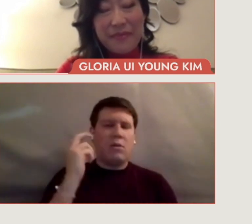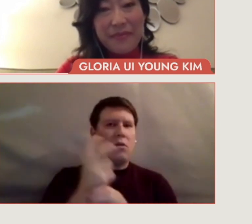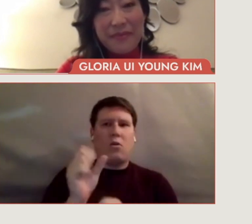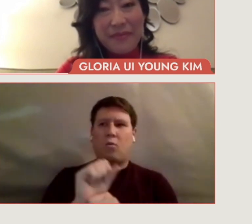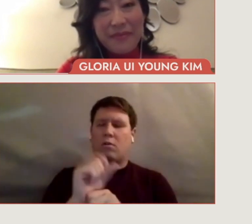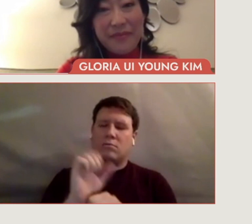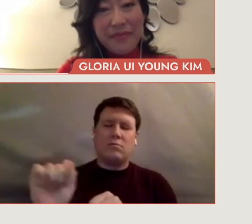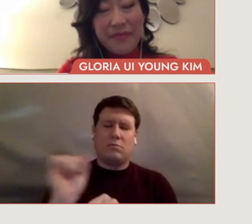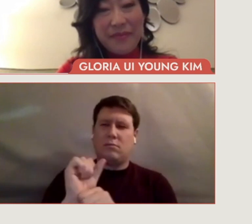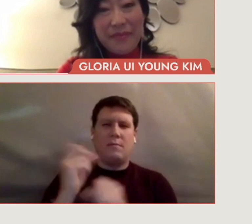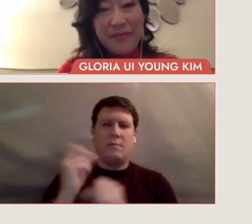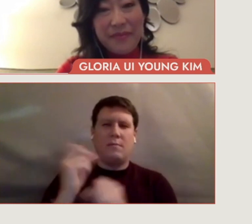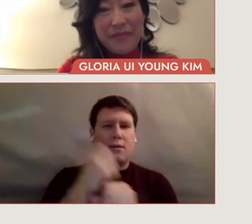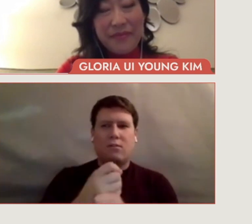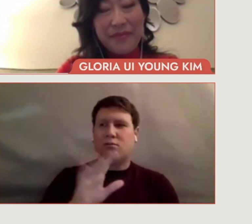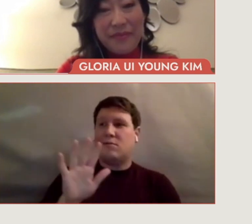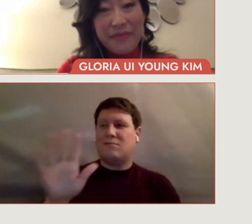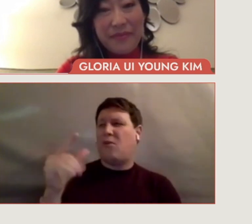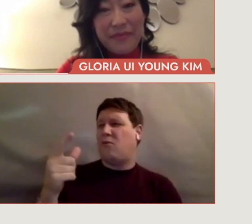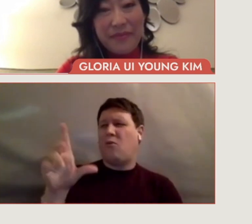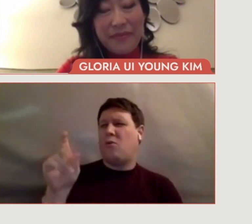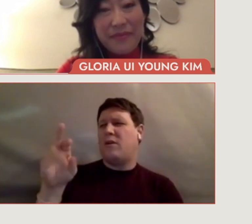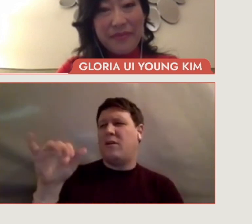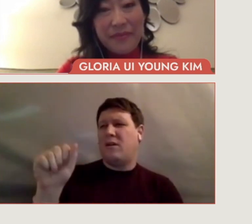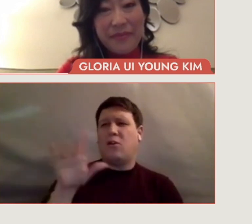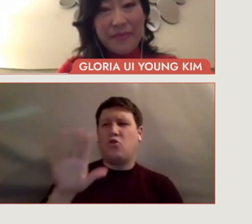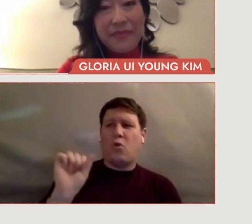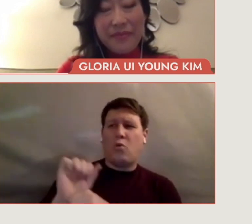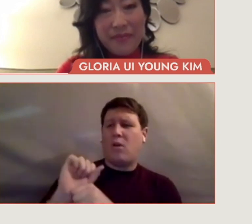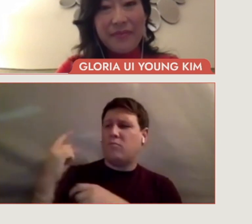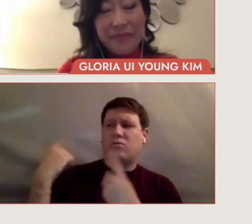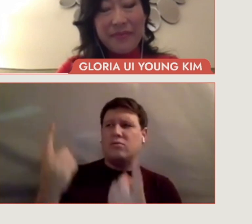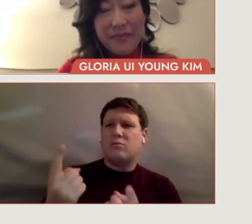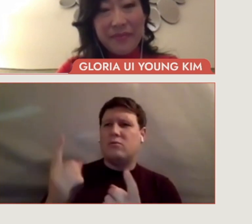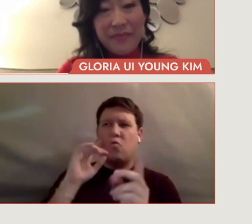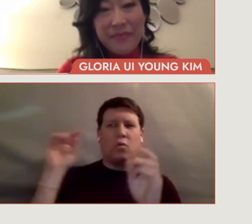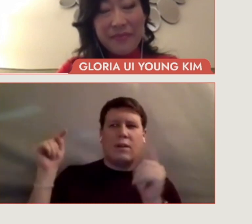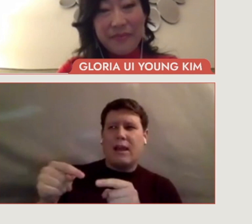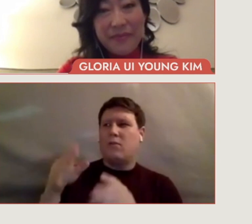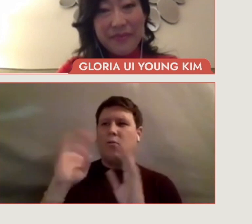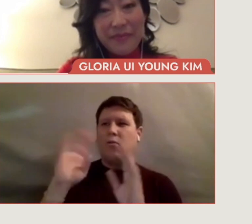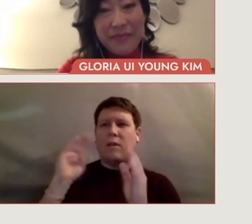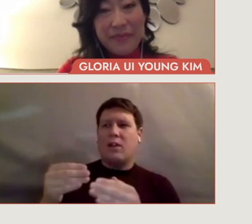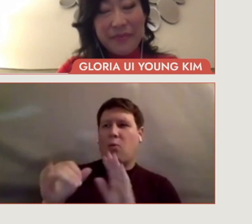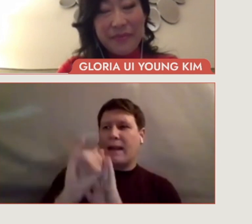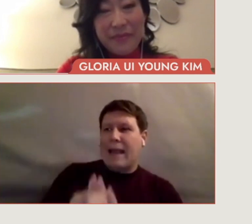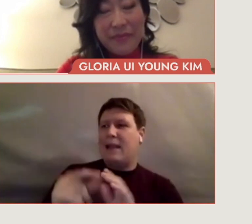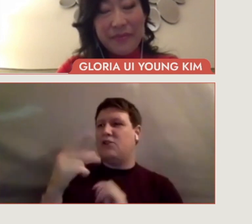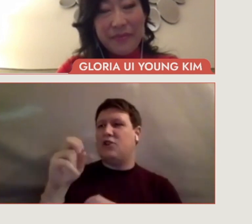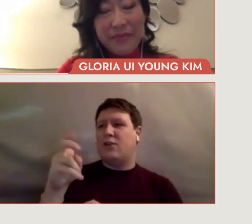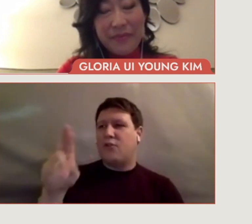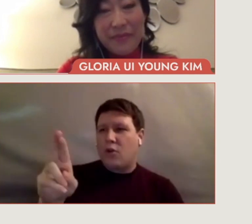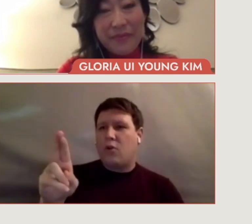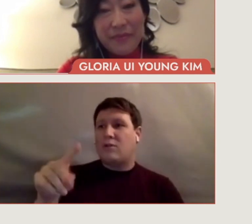Gloria, your body of work has really focused so much on gender and identity. And here with this film, Queen